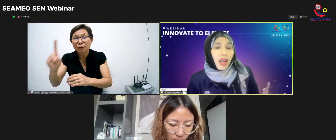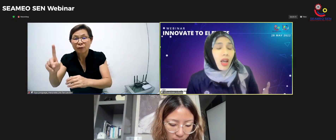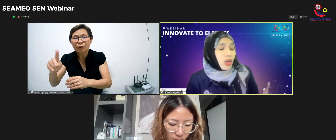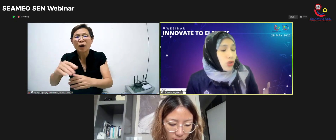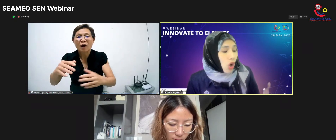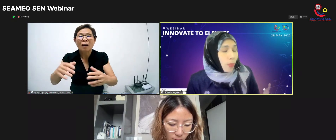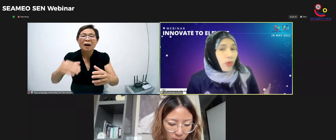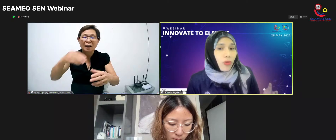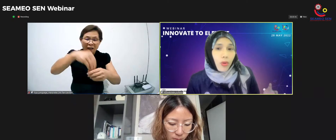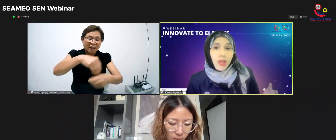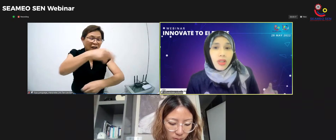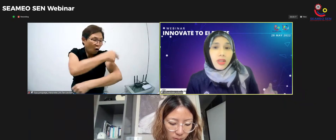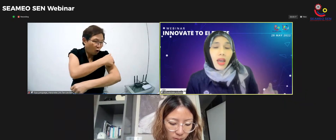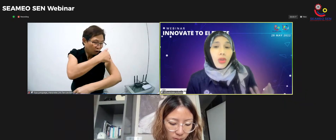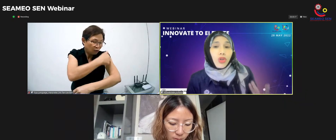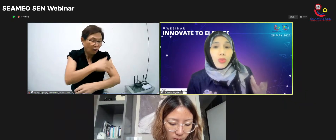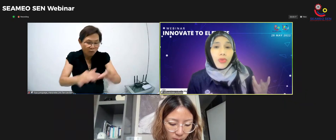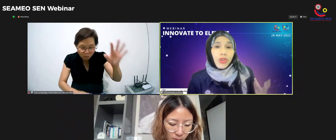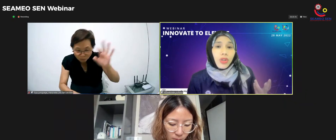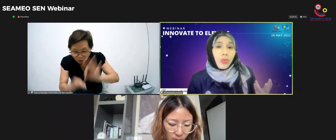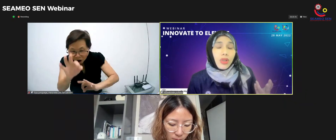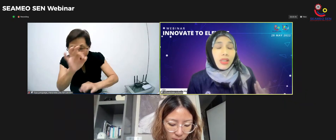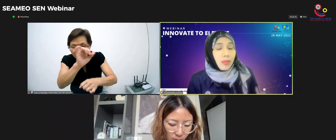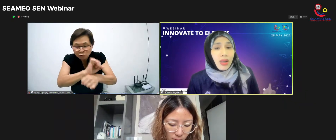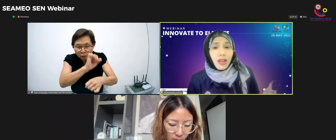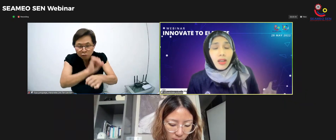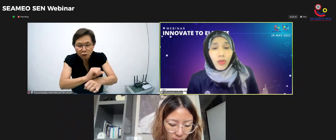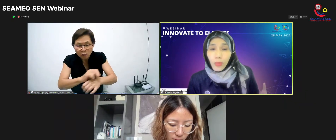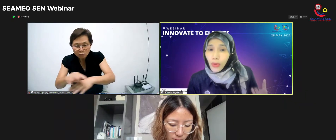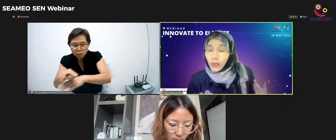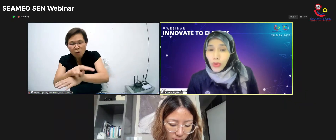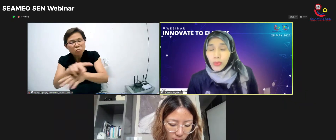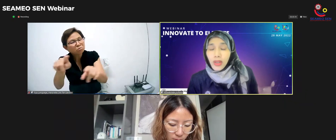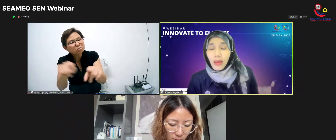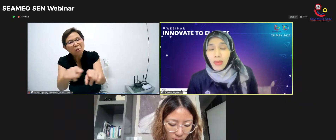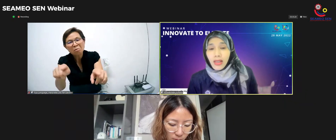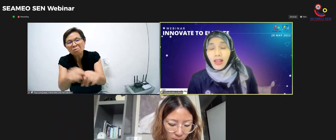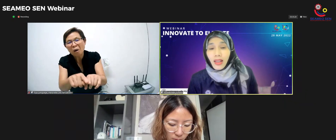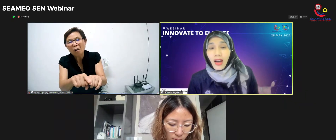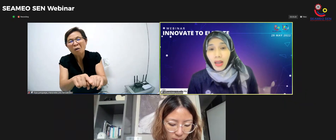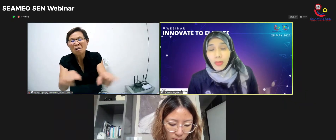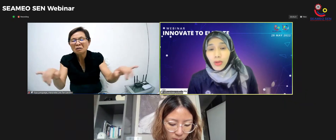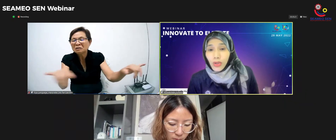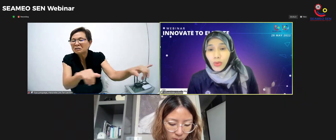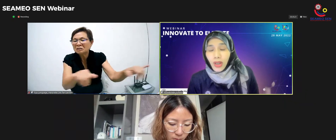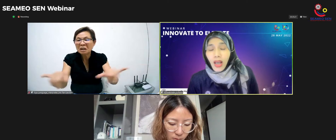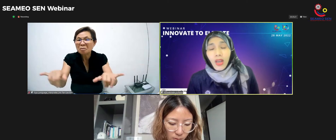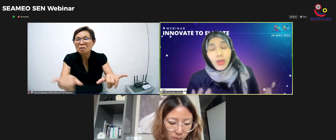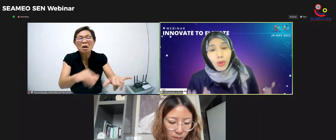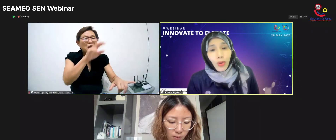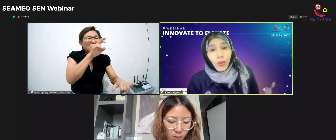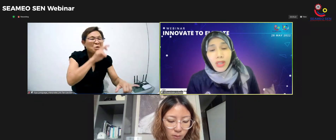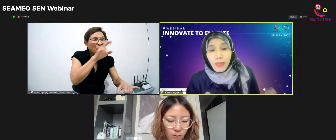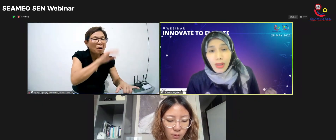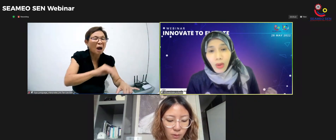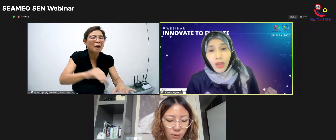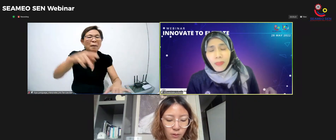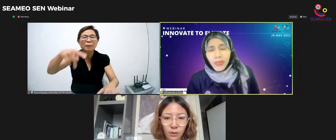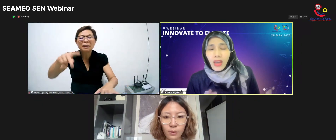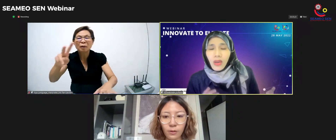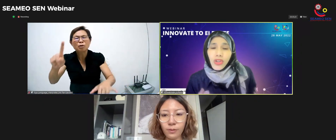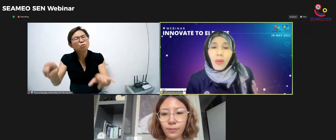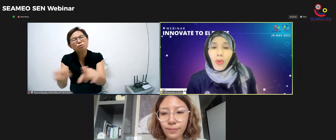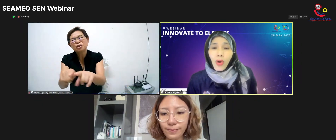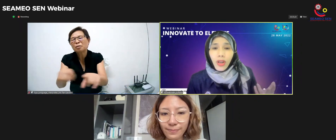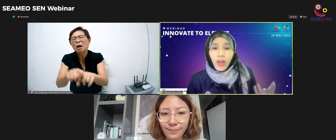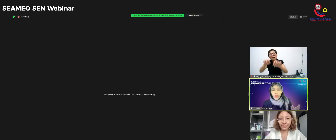found that job performance and supervision were similar for both groups. That means they are able to do it. So, Ms. Metawi,